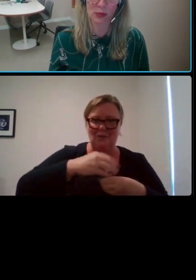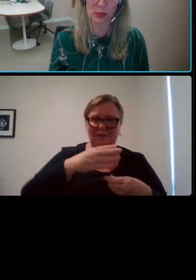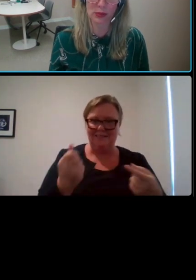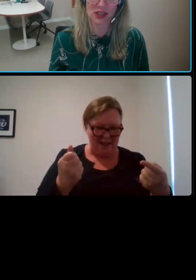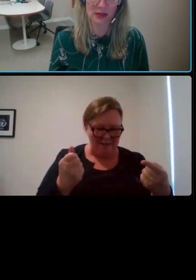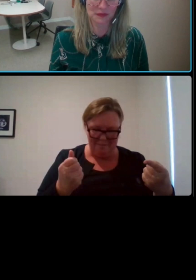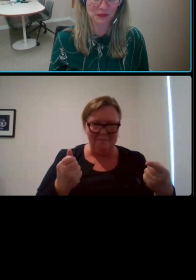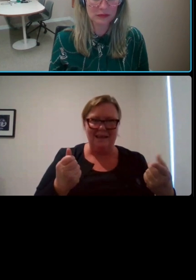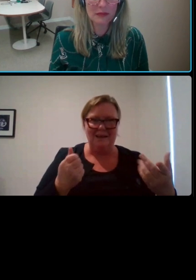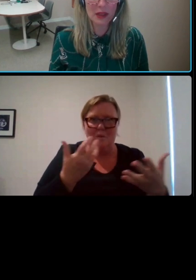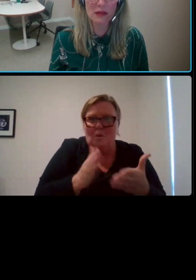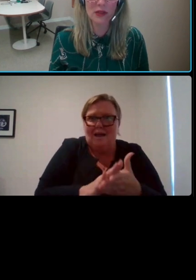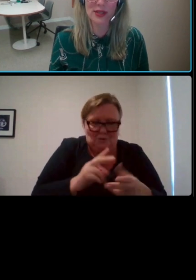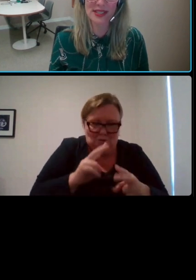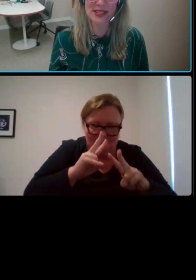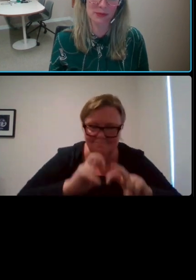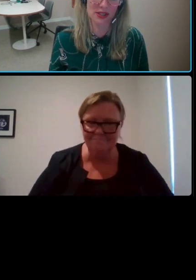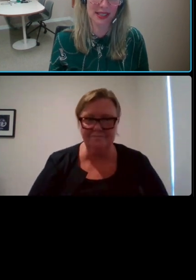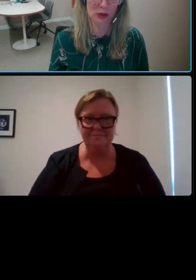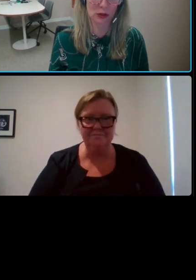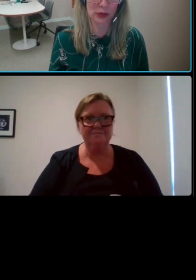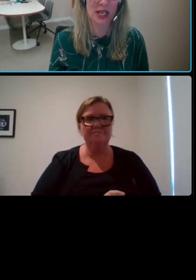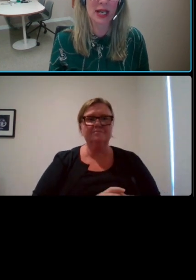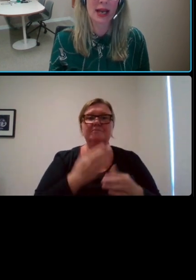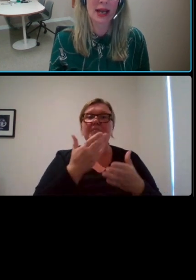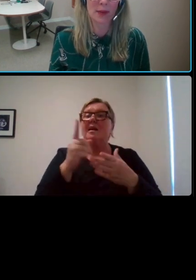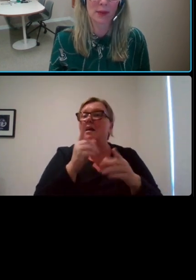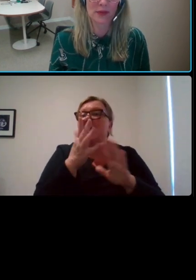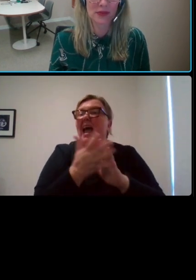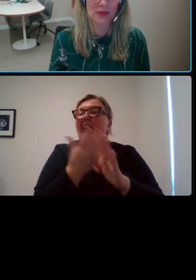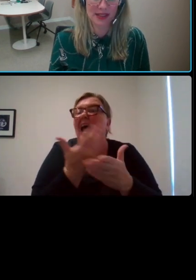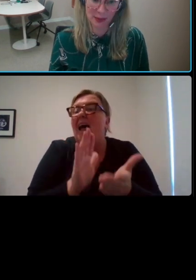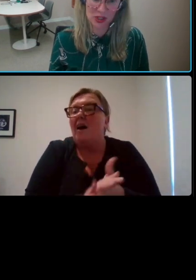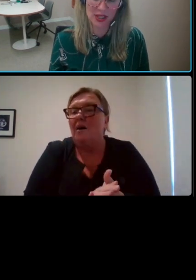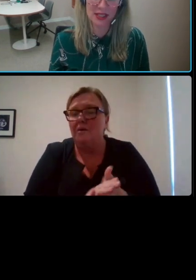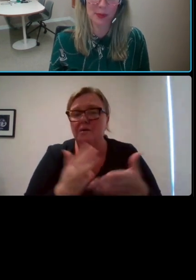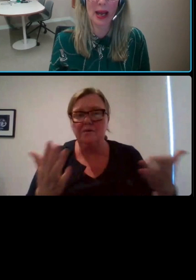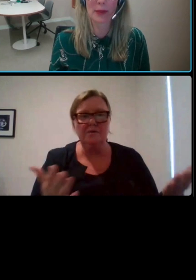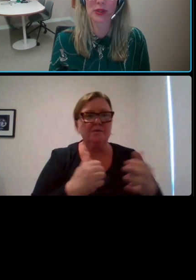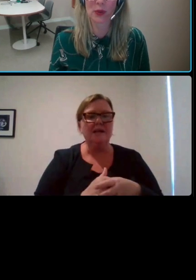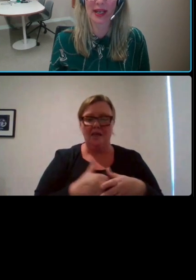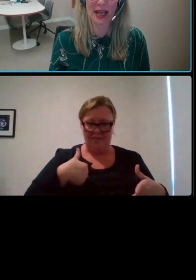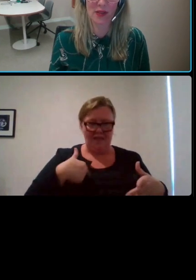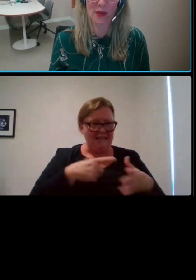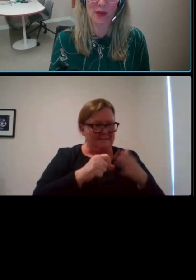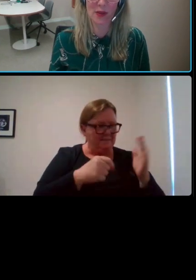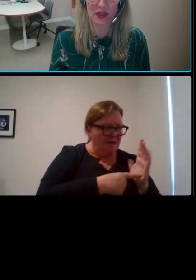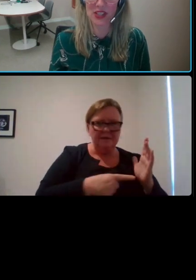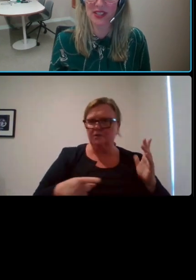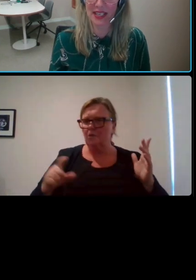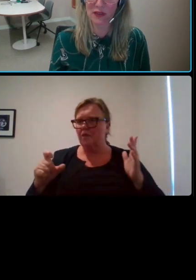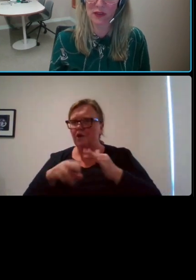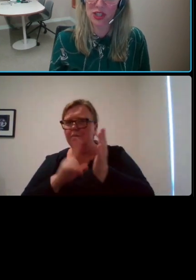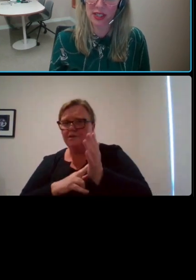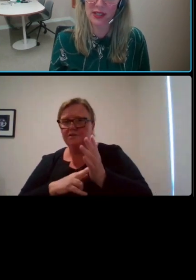exceptions to that obligation. Those exceptions include the Commission, the Department, or any other body